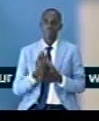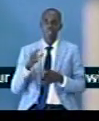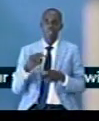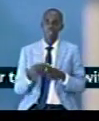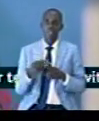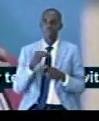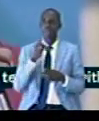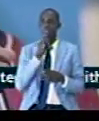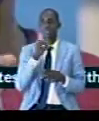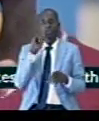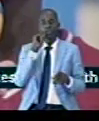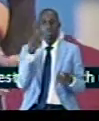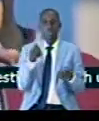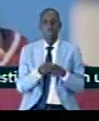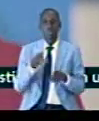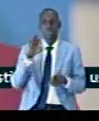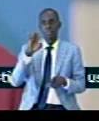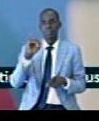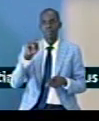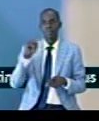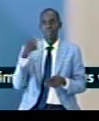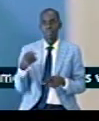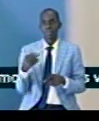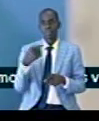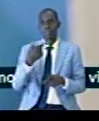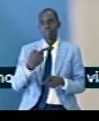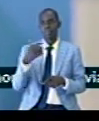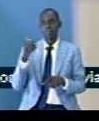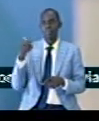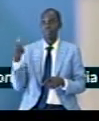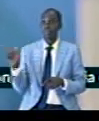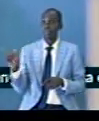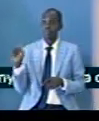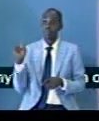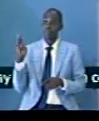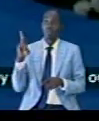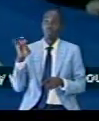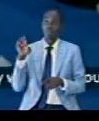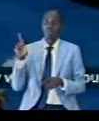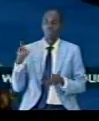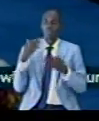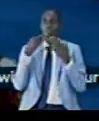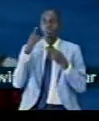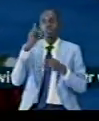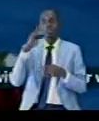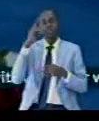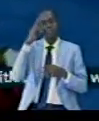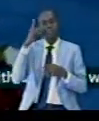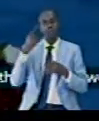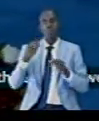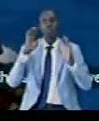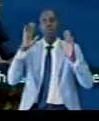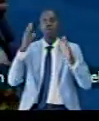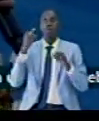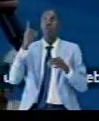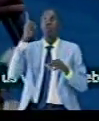Sister Faith Gabriel mo dupe lowo oluwa fun iyanu e lori mi mo gba